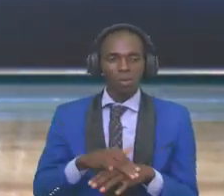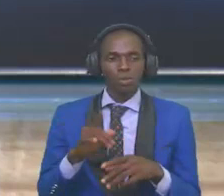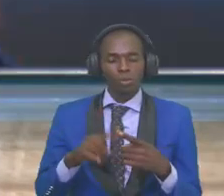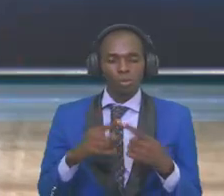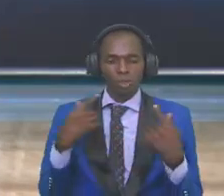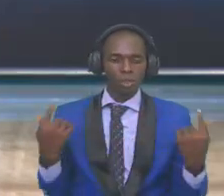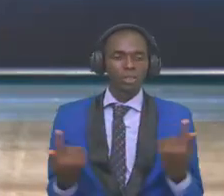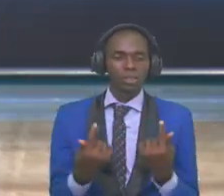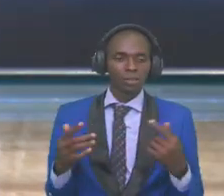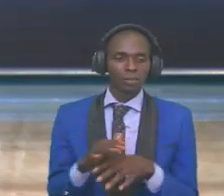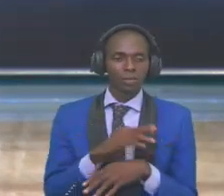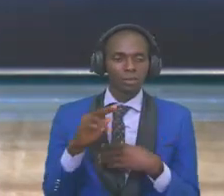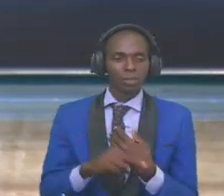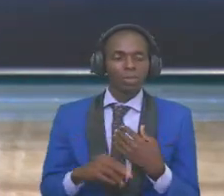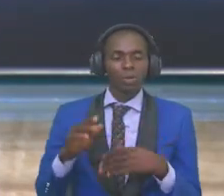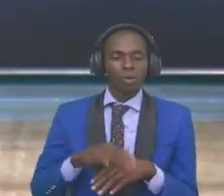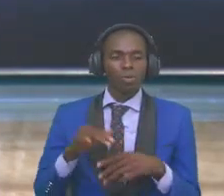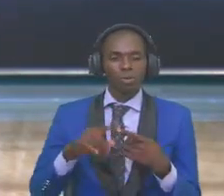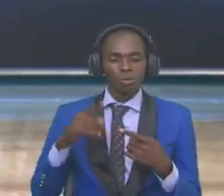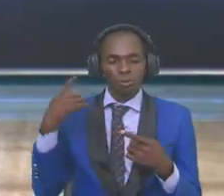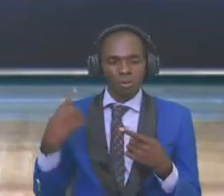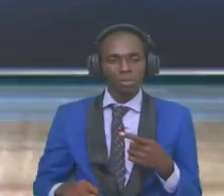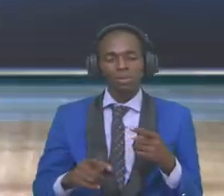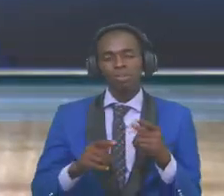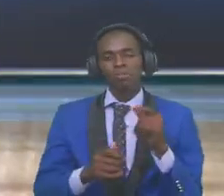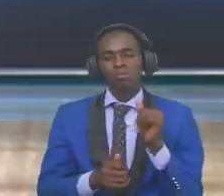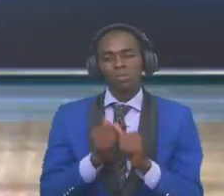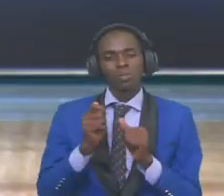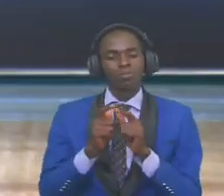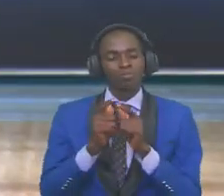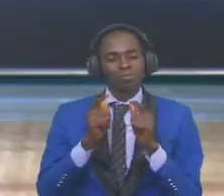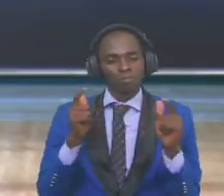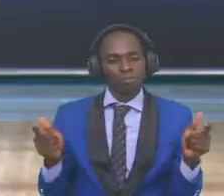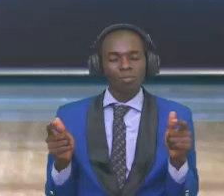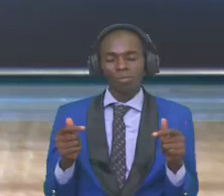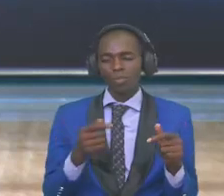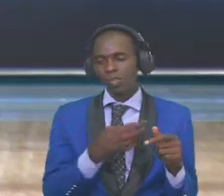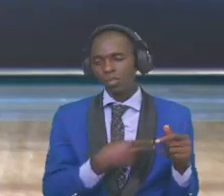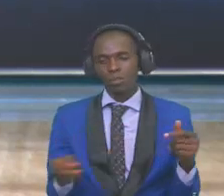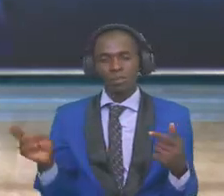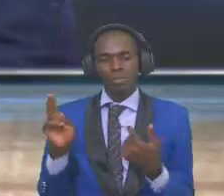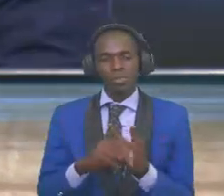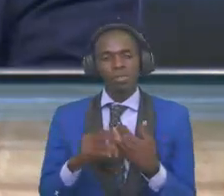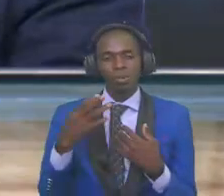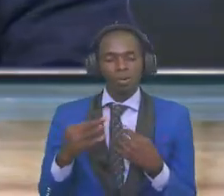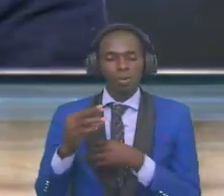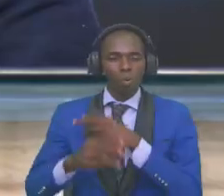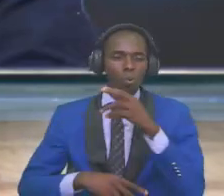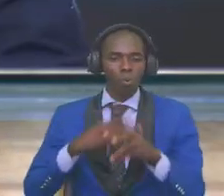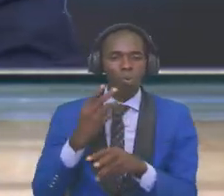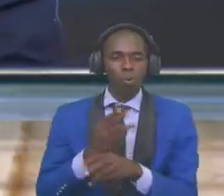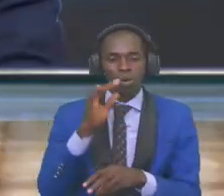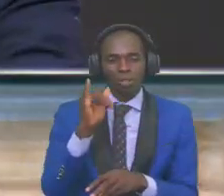iniquity, unto the superfluity of the naughtiness of worldly character, to walk